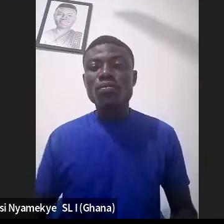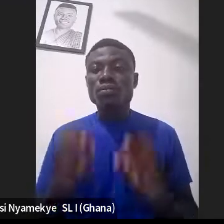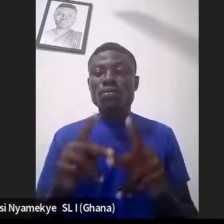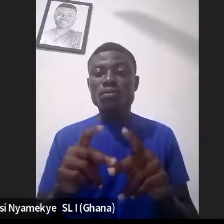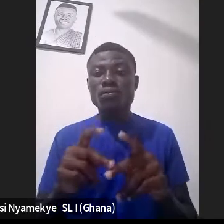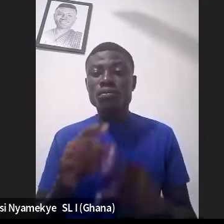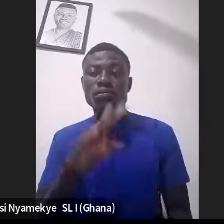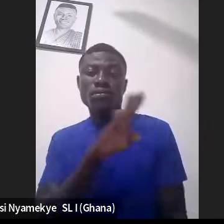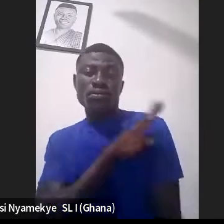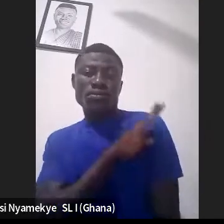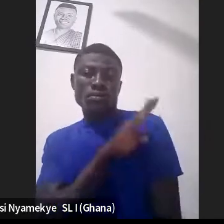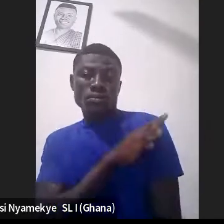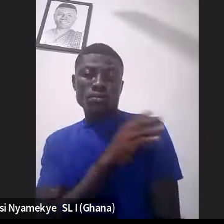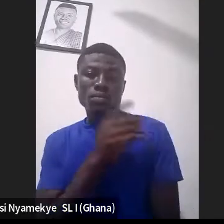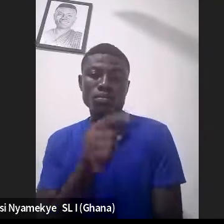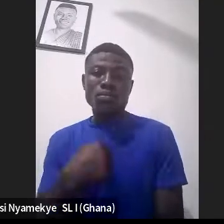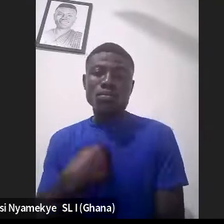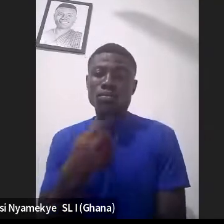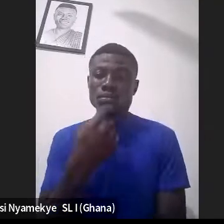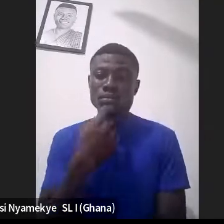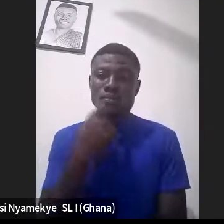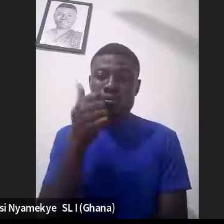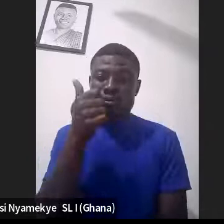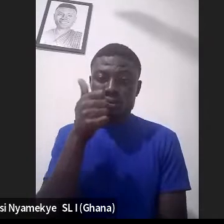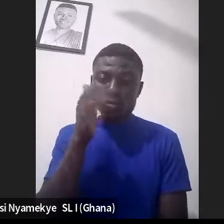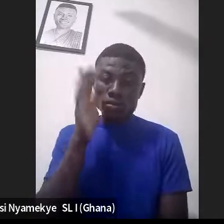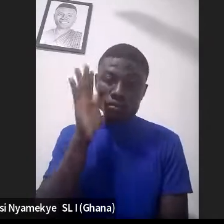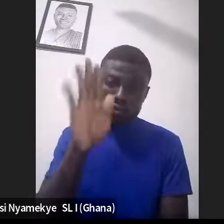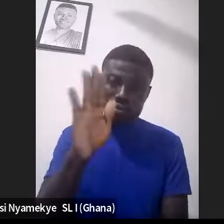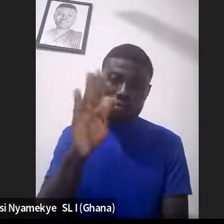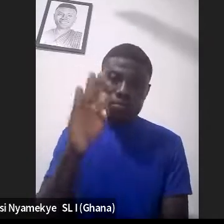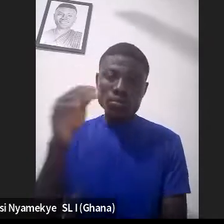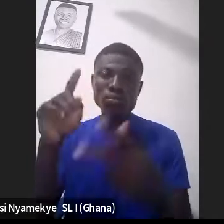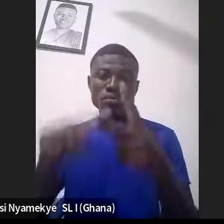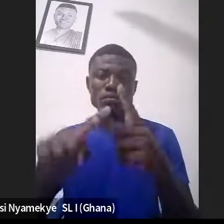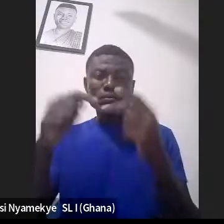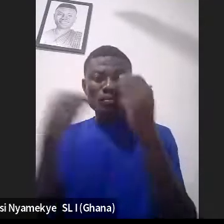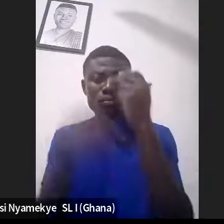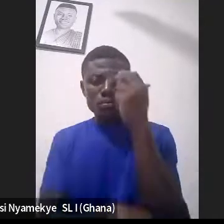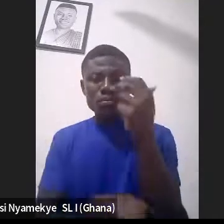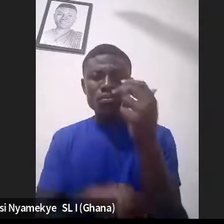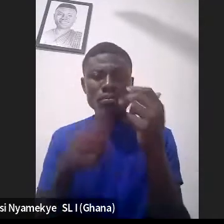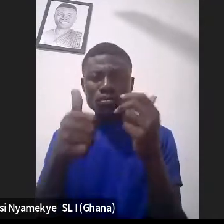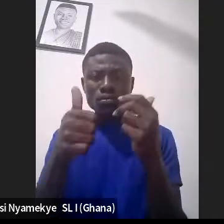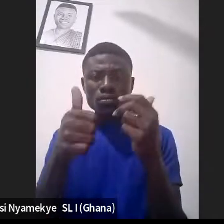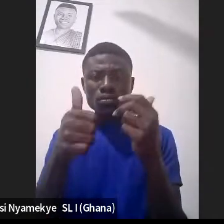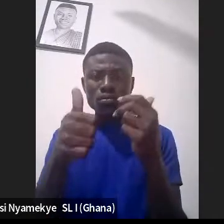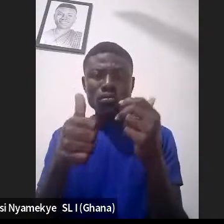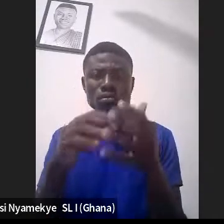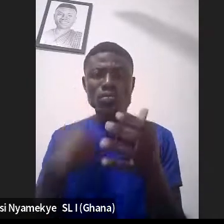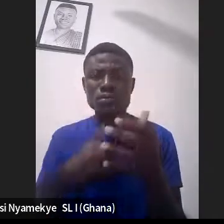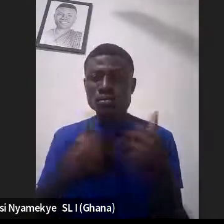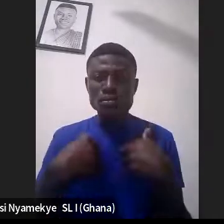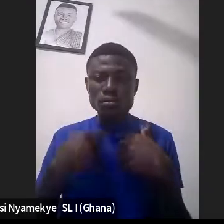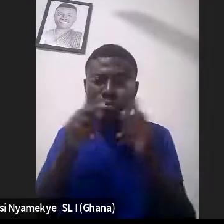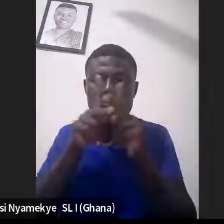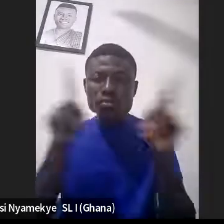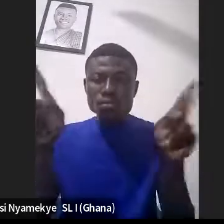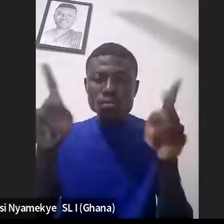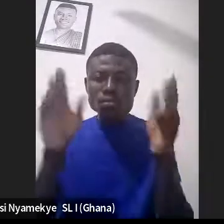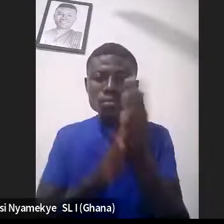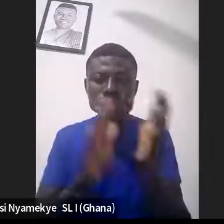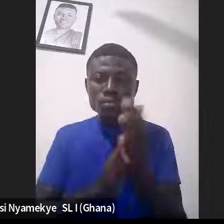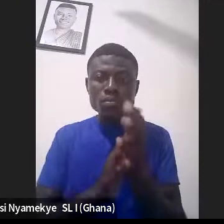When I say severe, he's severe. Even at the school that he's at now, we have public school system, and he's in a